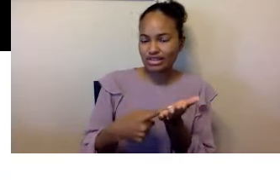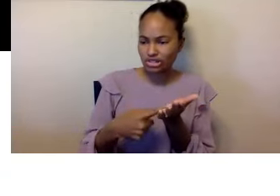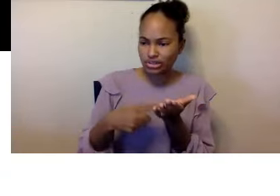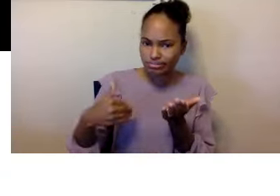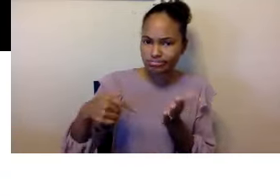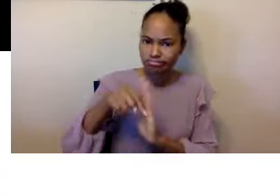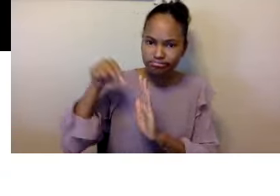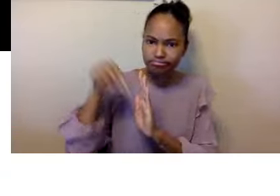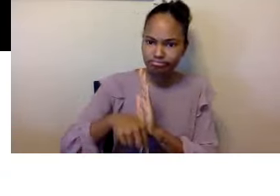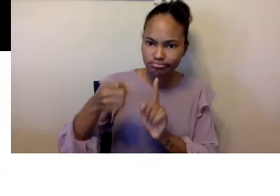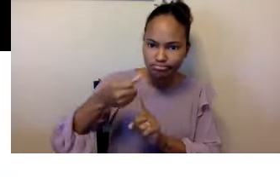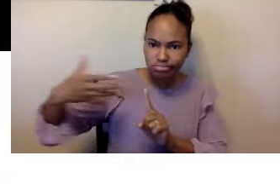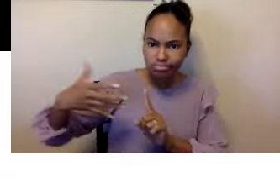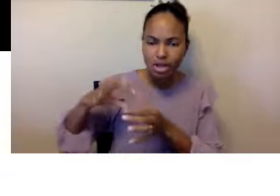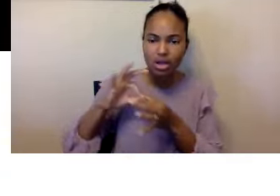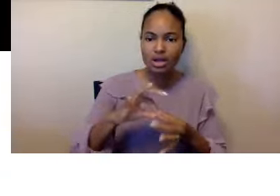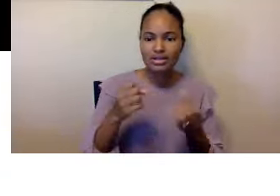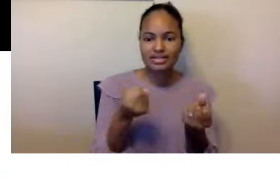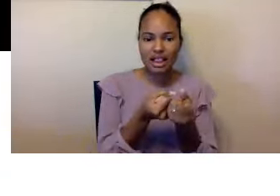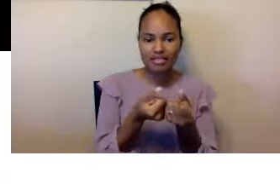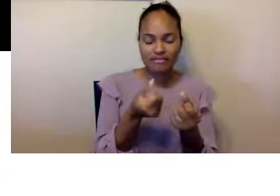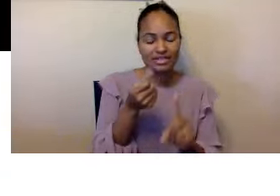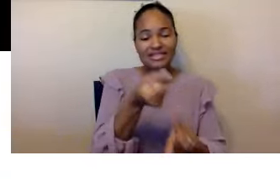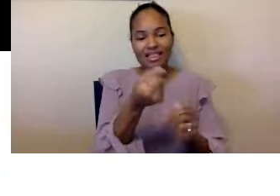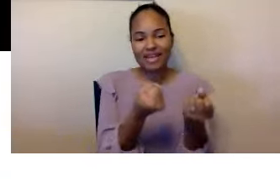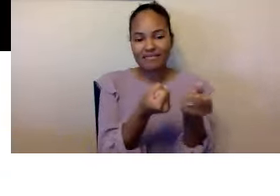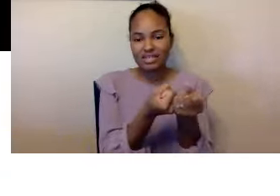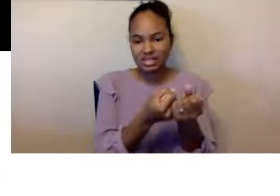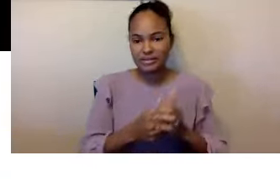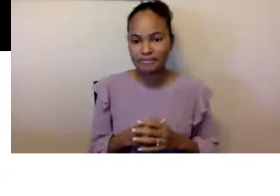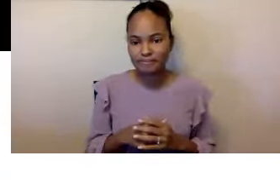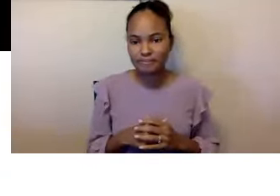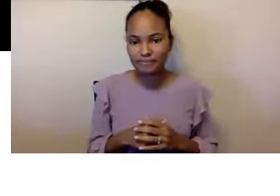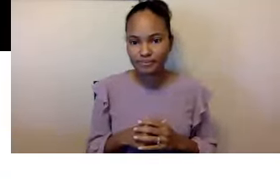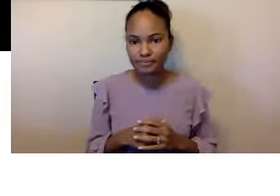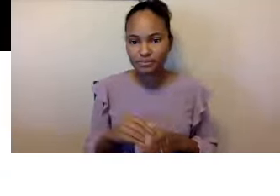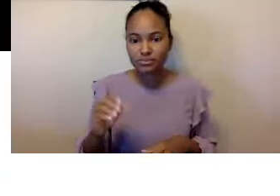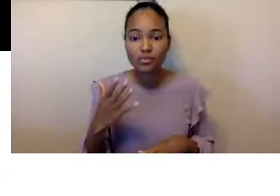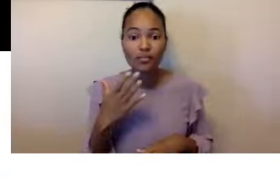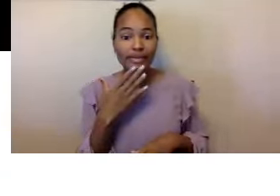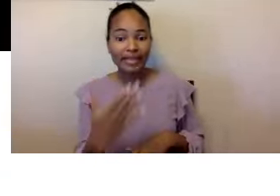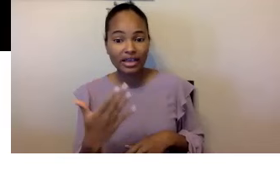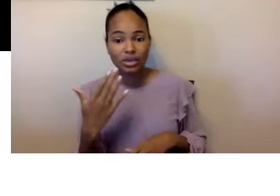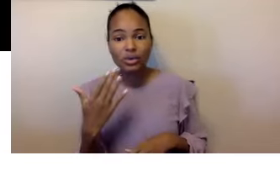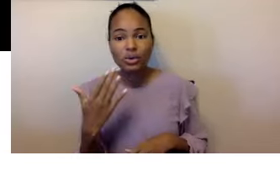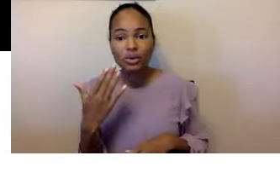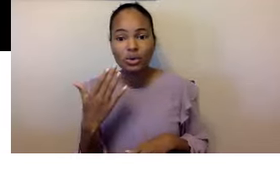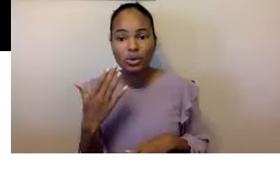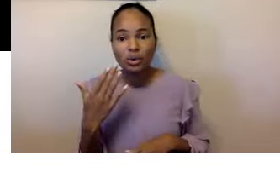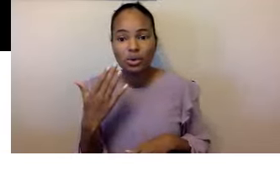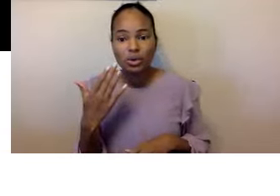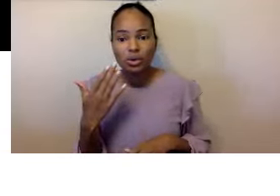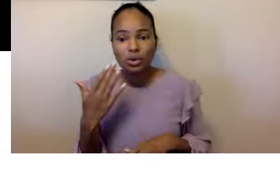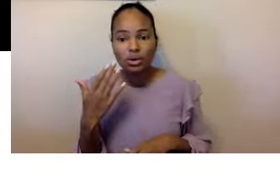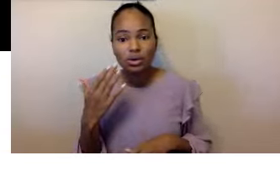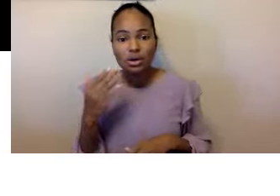movement, if people would like to share their thoughts and ideas. Okay. Thank you. And for those, I know Jeff had mentioned at the beginning, we